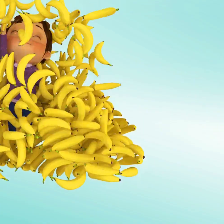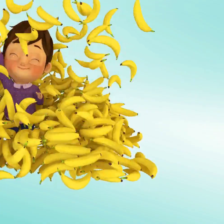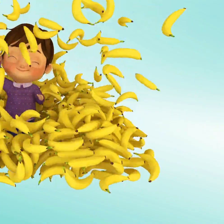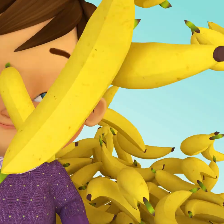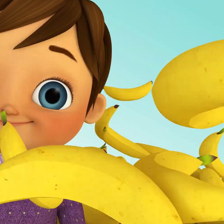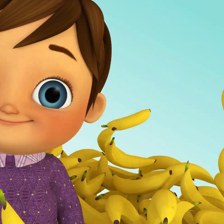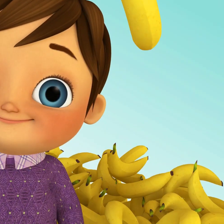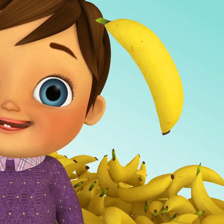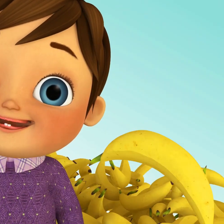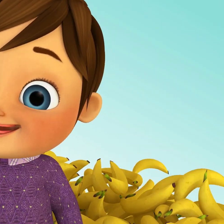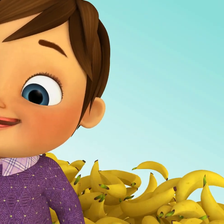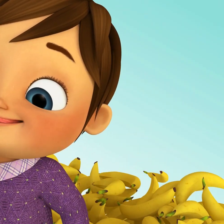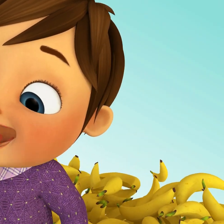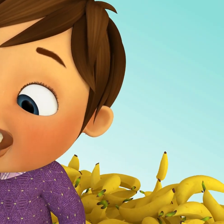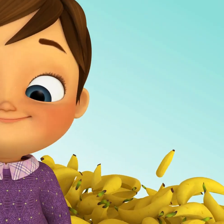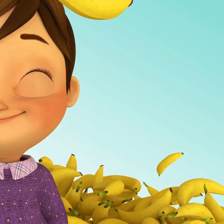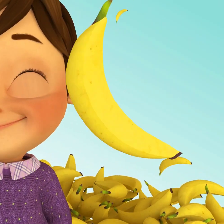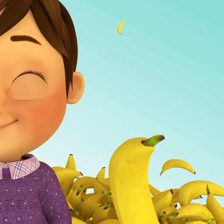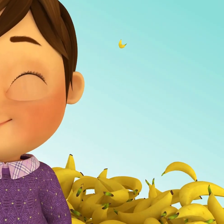foreign